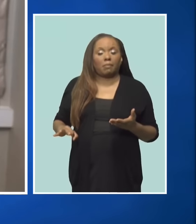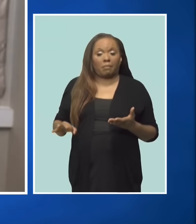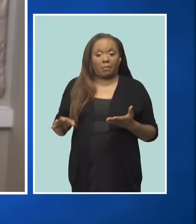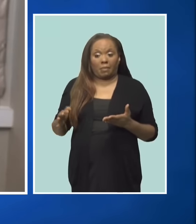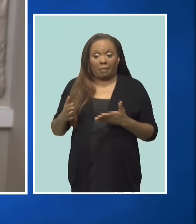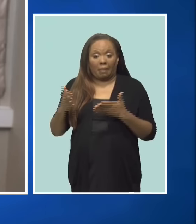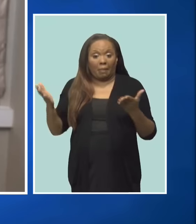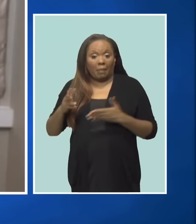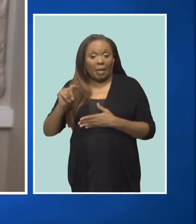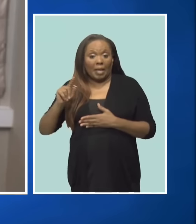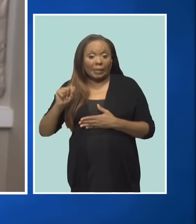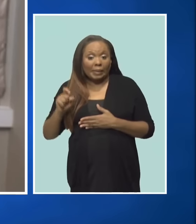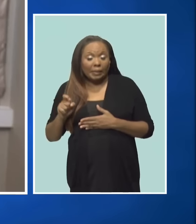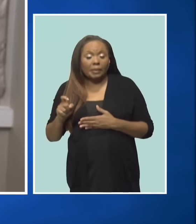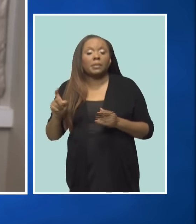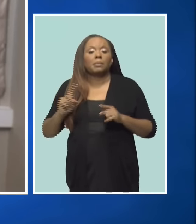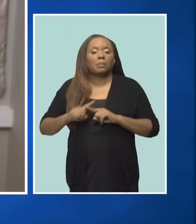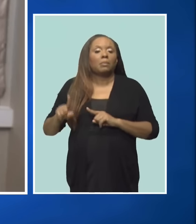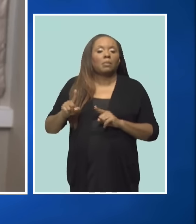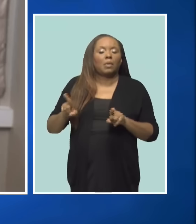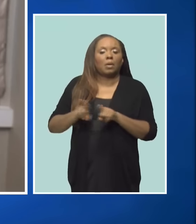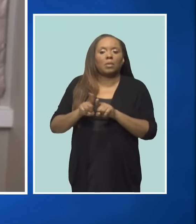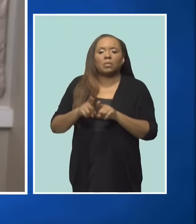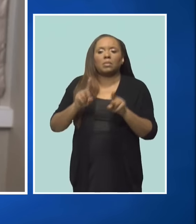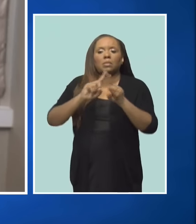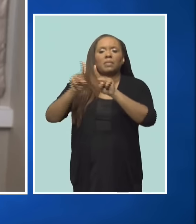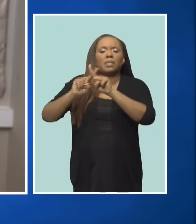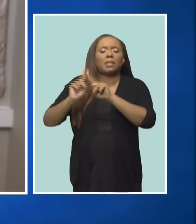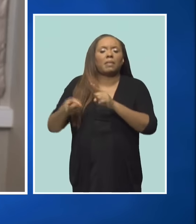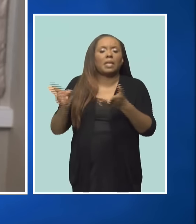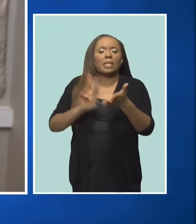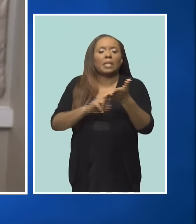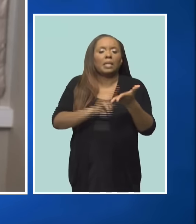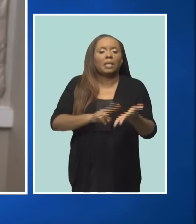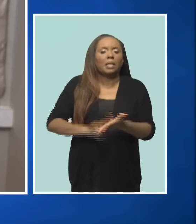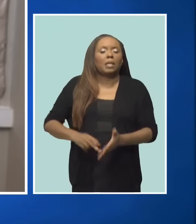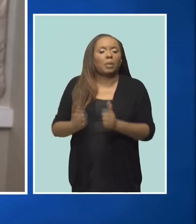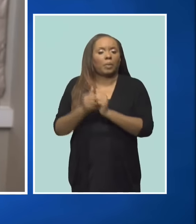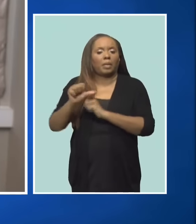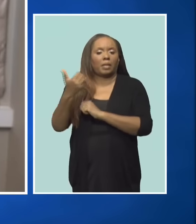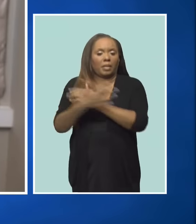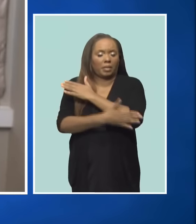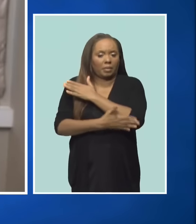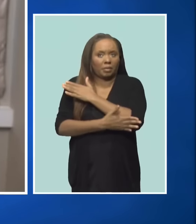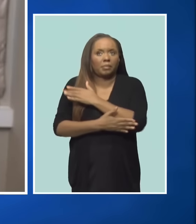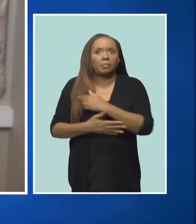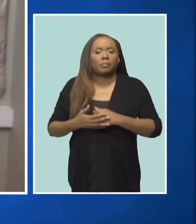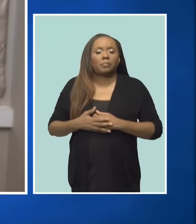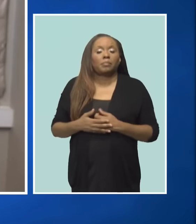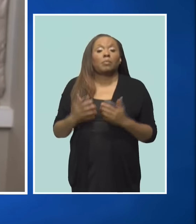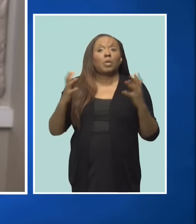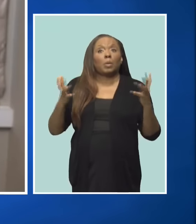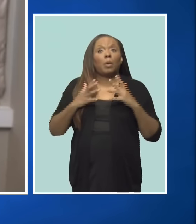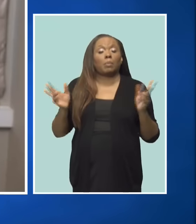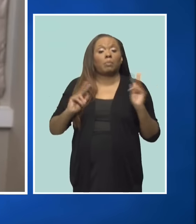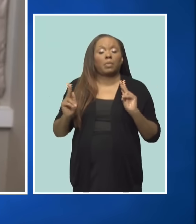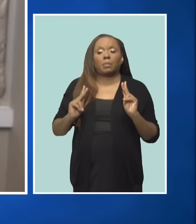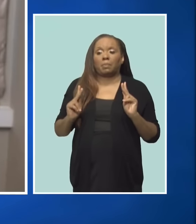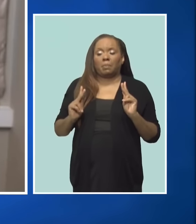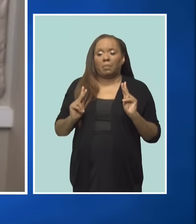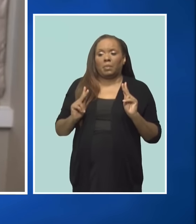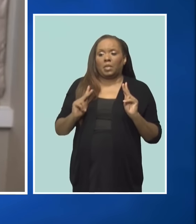domestic taxation but with the network of treaties that we have with other countries. We aim to be a hub for inventors, for